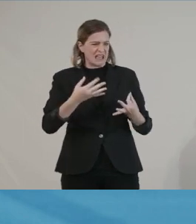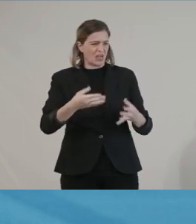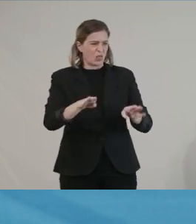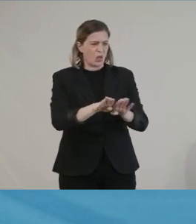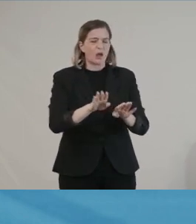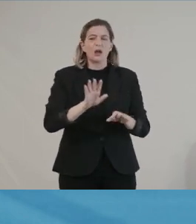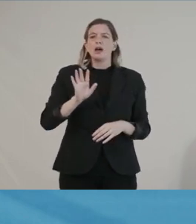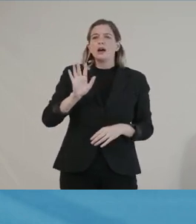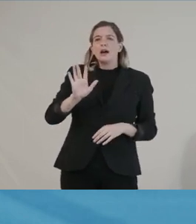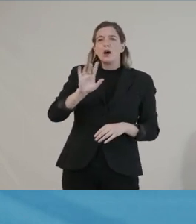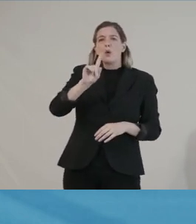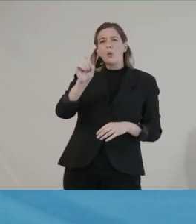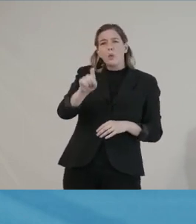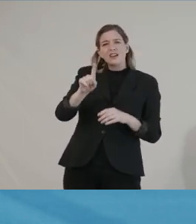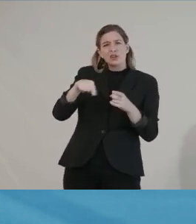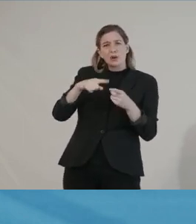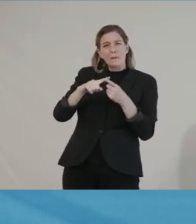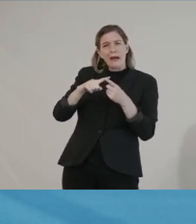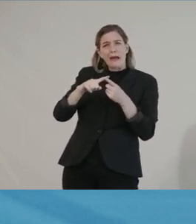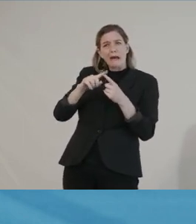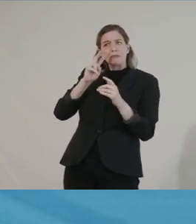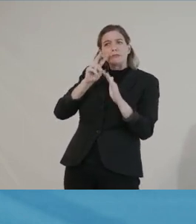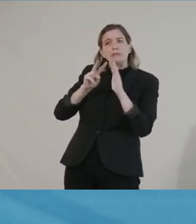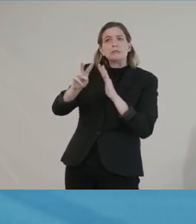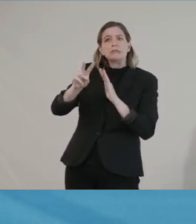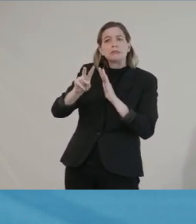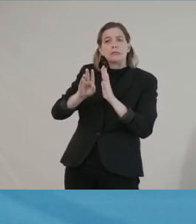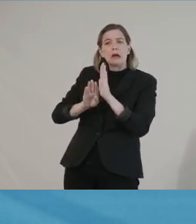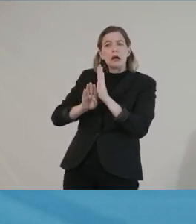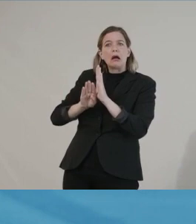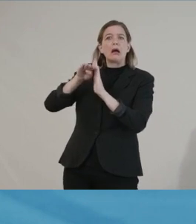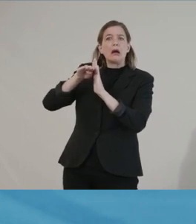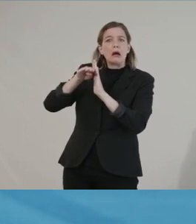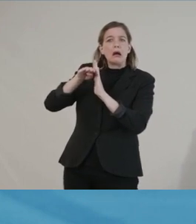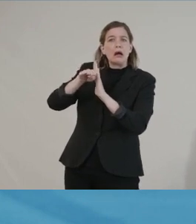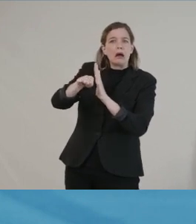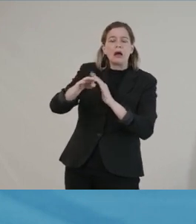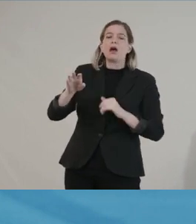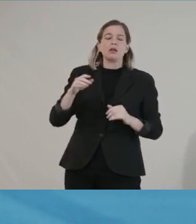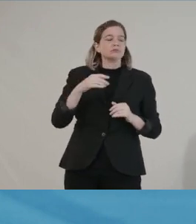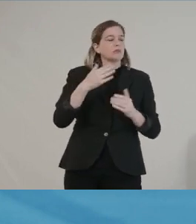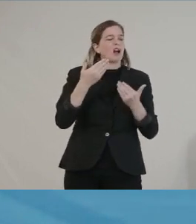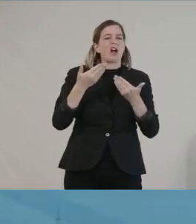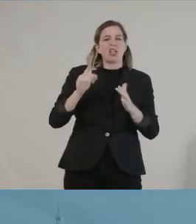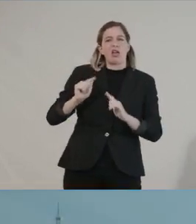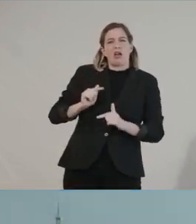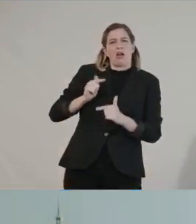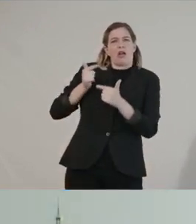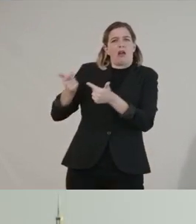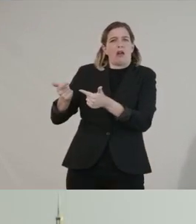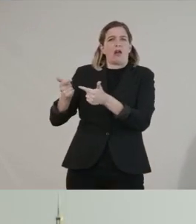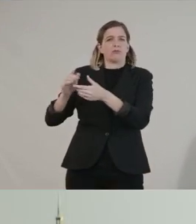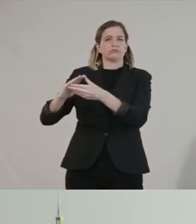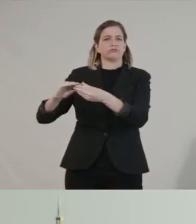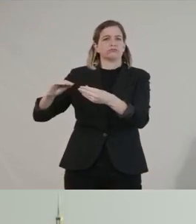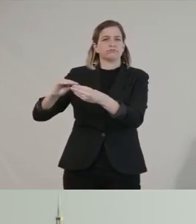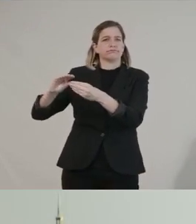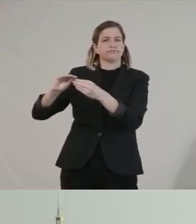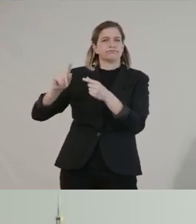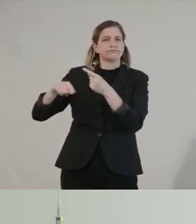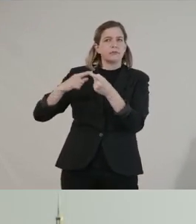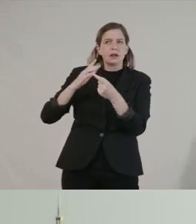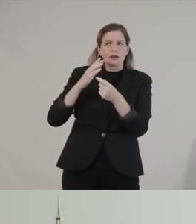And I want Dr. Chris to address these projections and how these projections have changed over the course of time, and